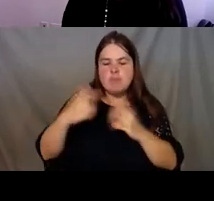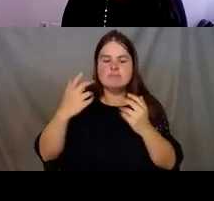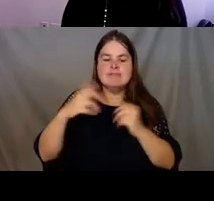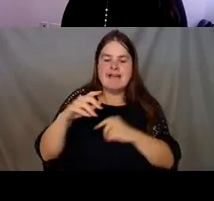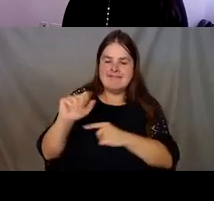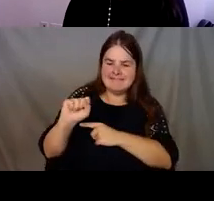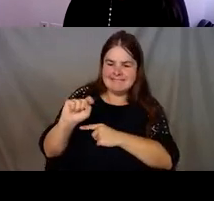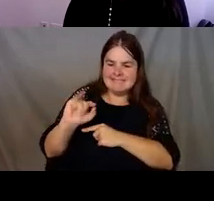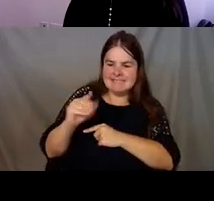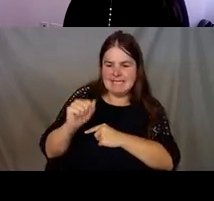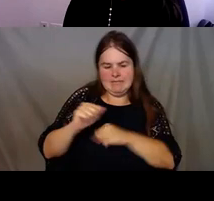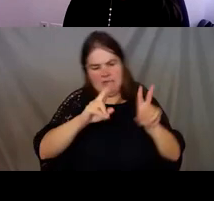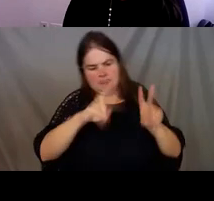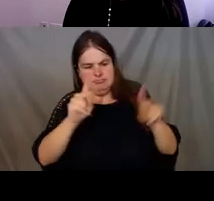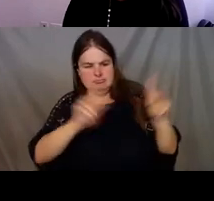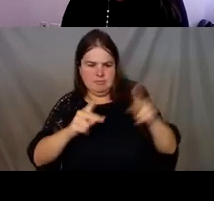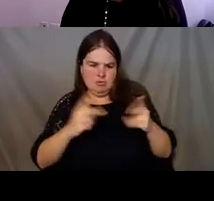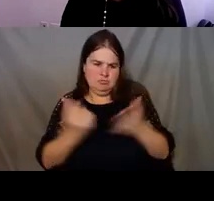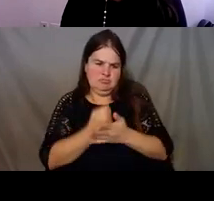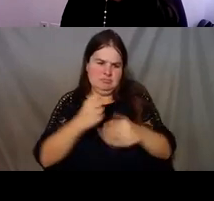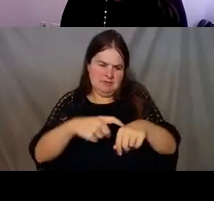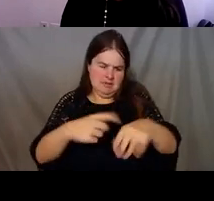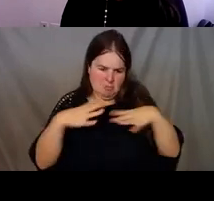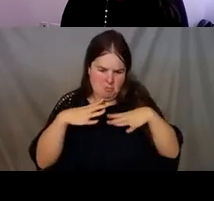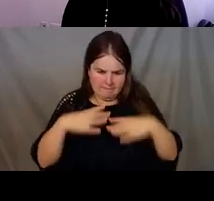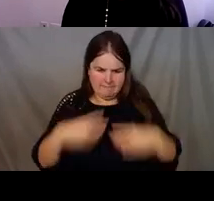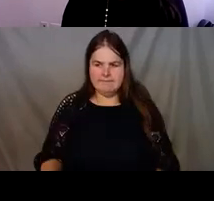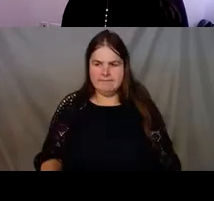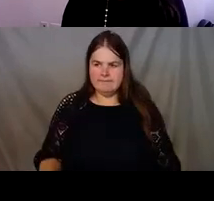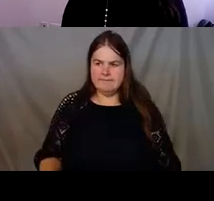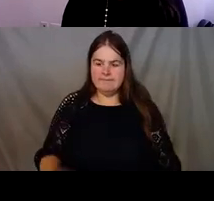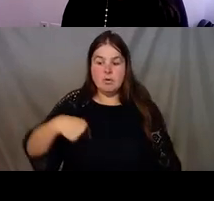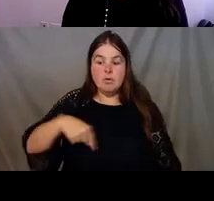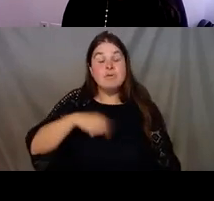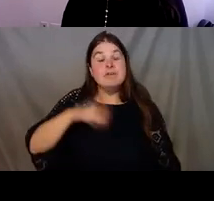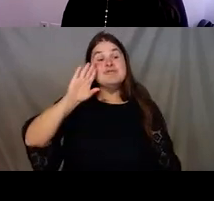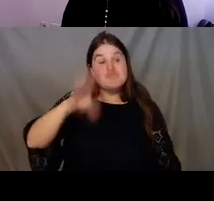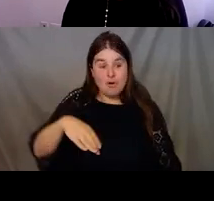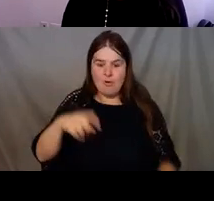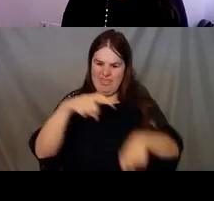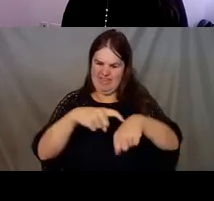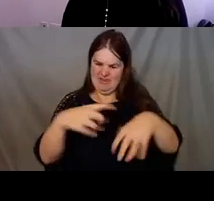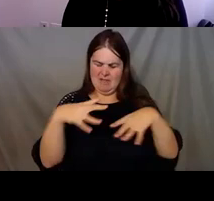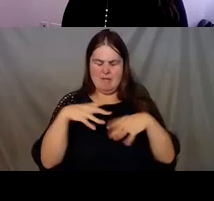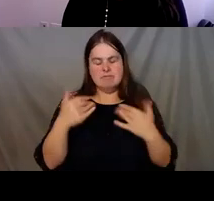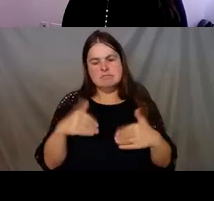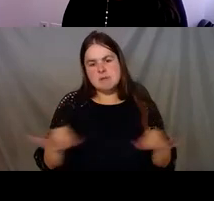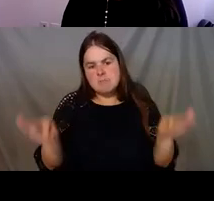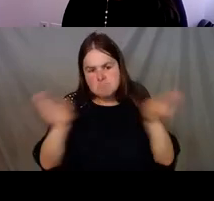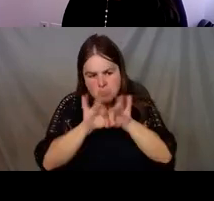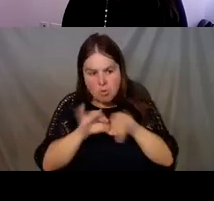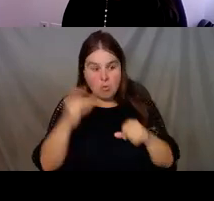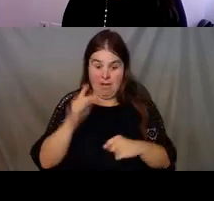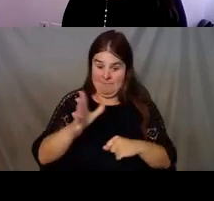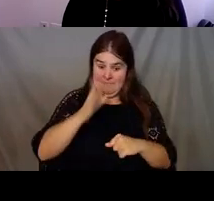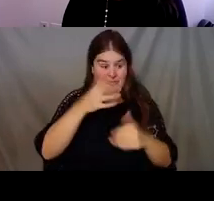time off. But we know this time off is crucial as mothers are dealing with a host of